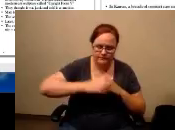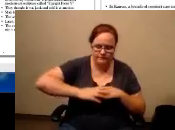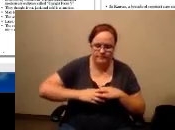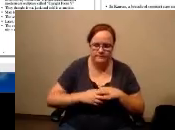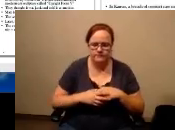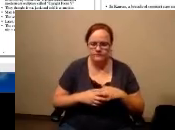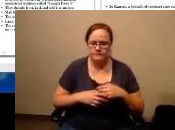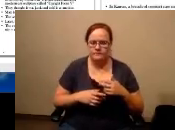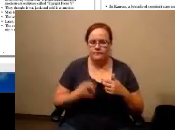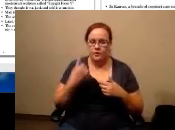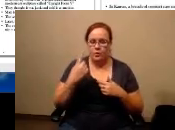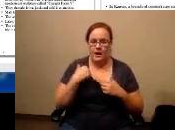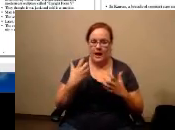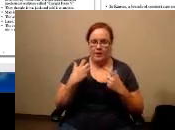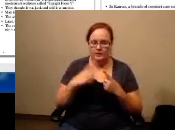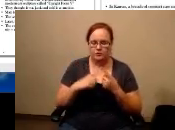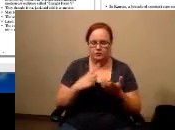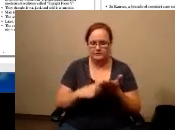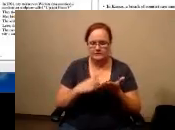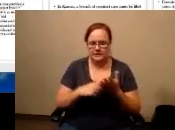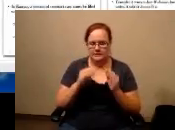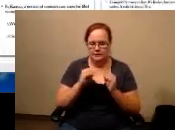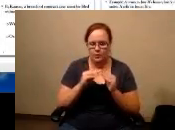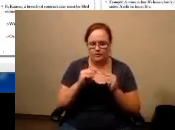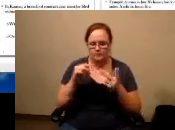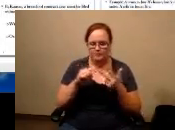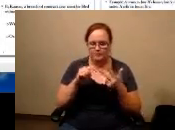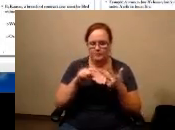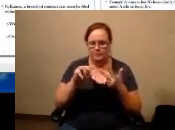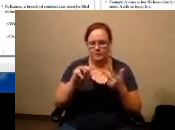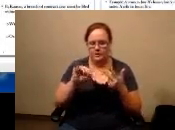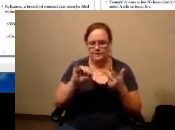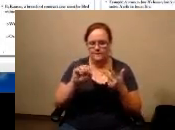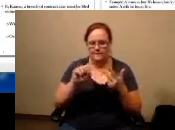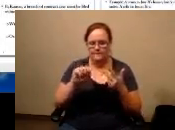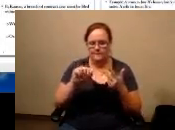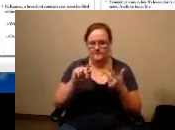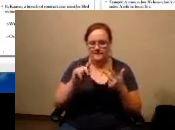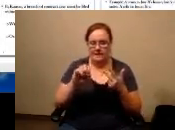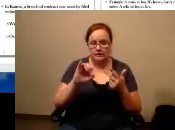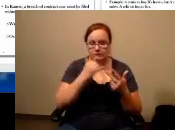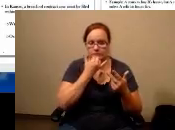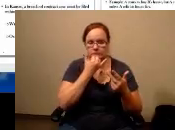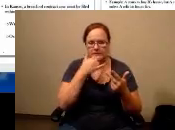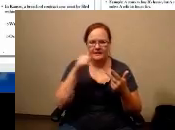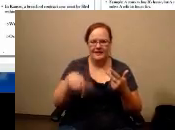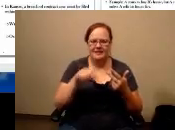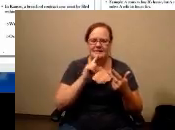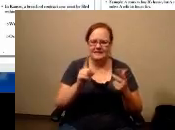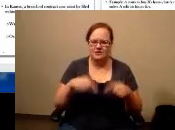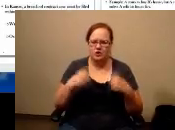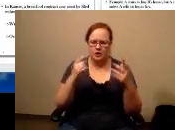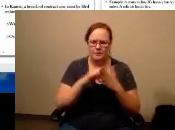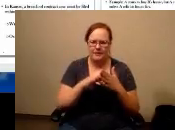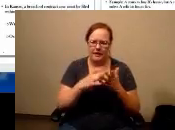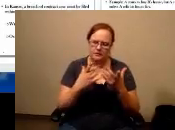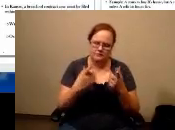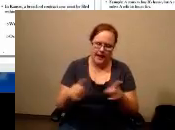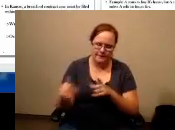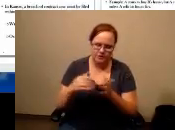The one I want to talk about now, though, is mistake. And this is an argument that is made quite a bit. Here's